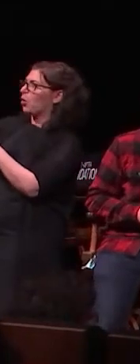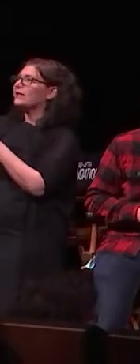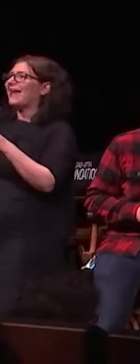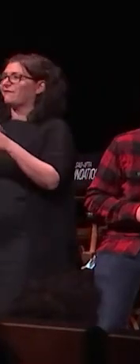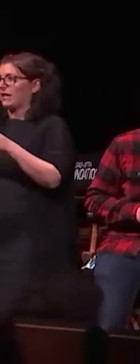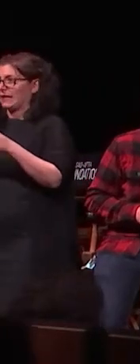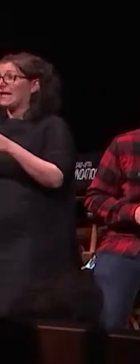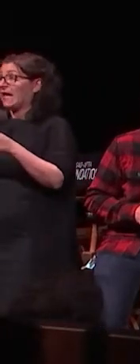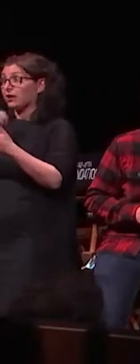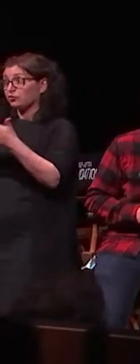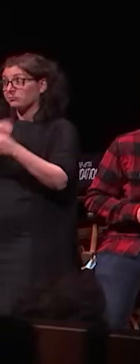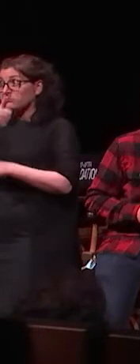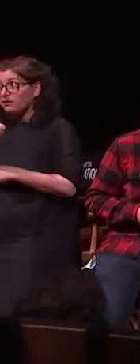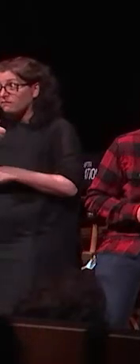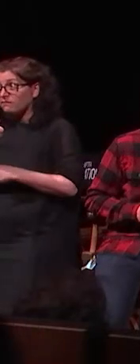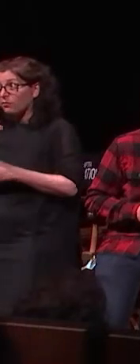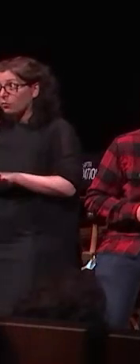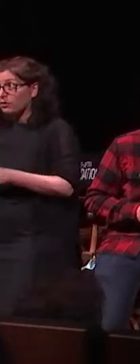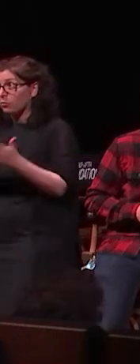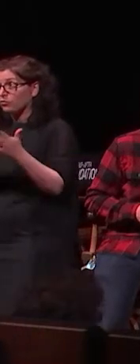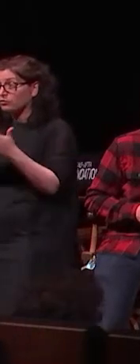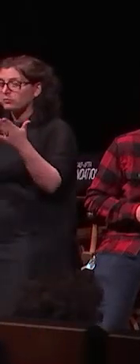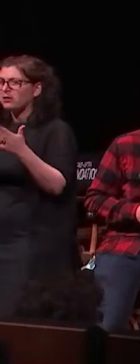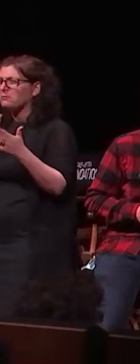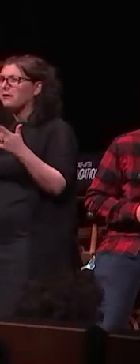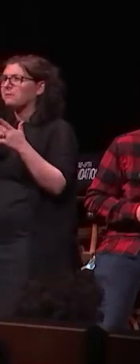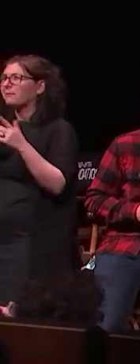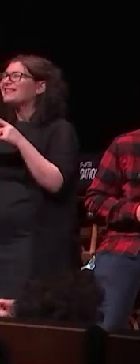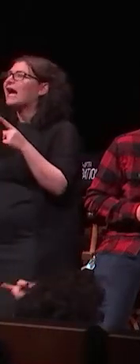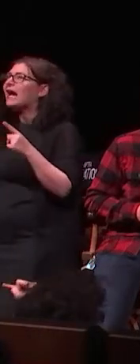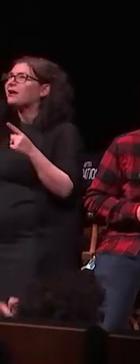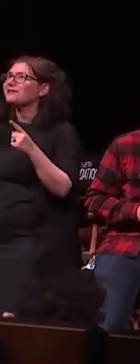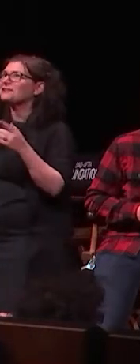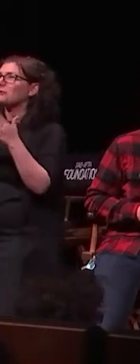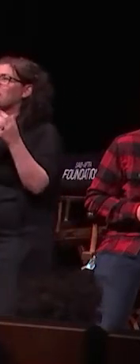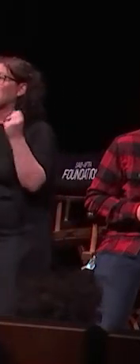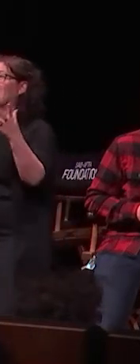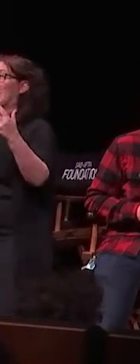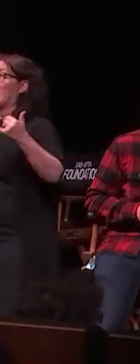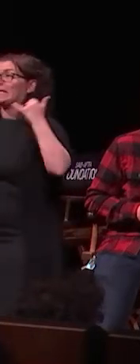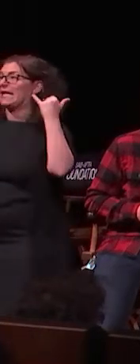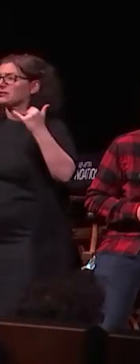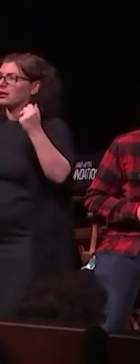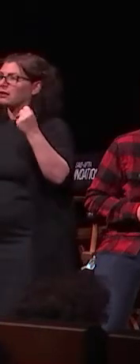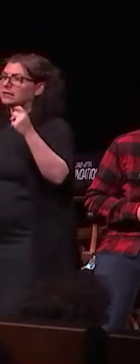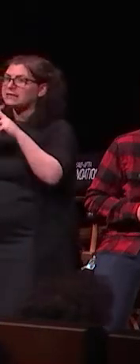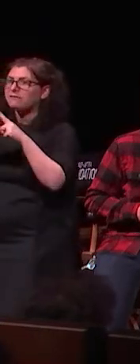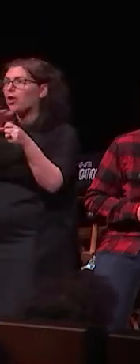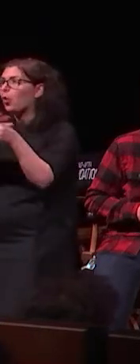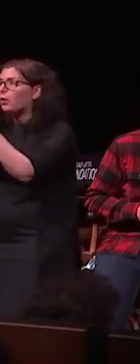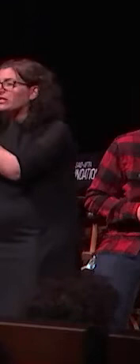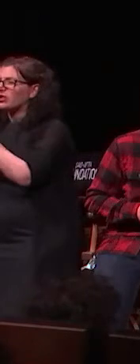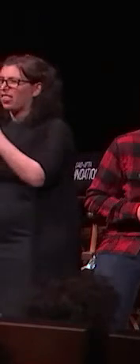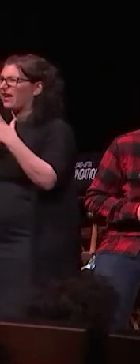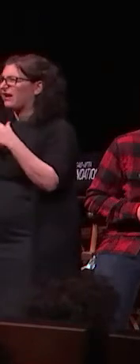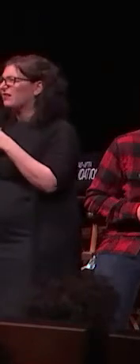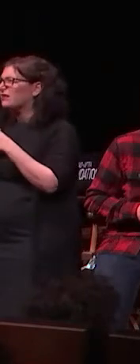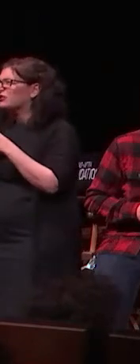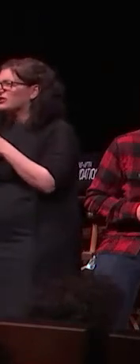and it was a very big idea script. So there's a lot of like locations and a lot of like logistical things